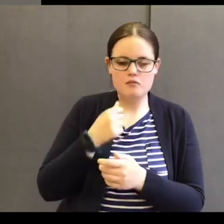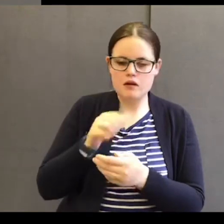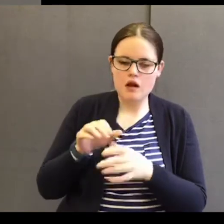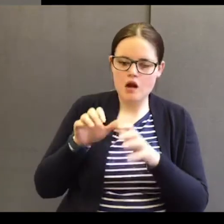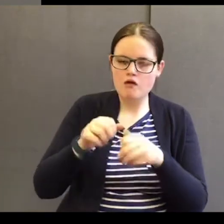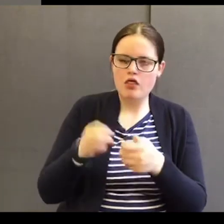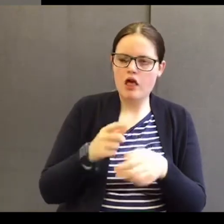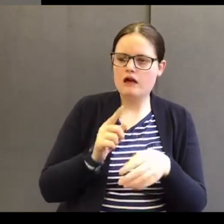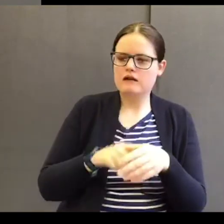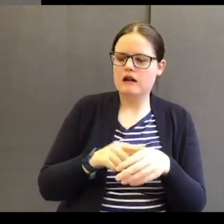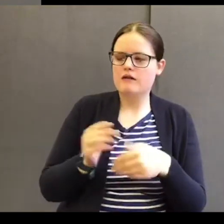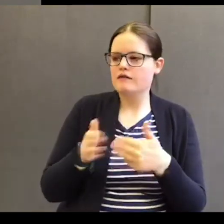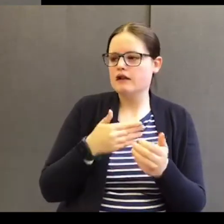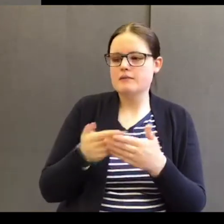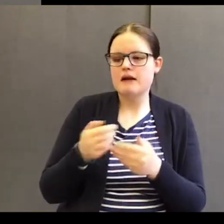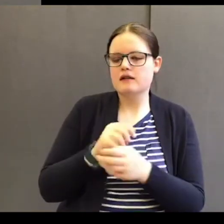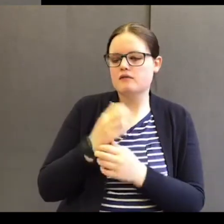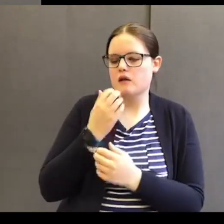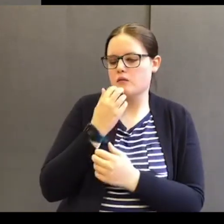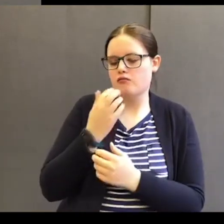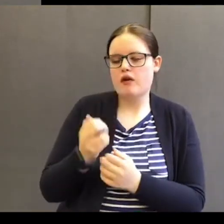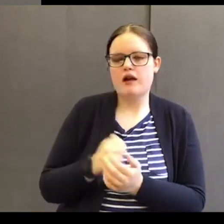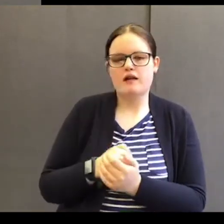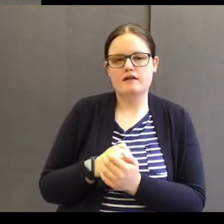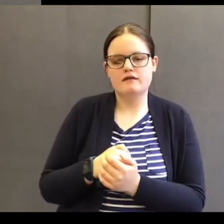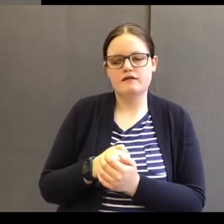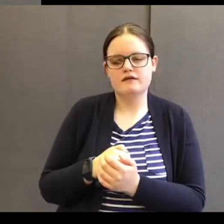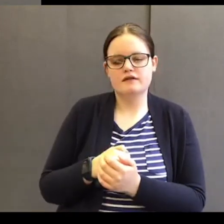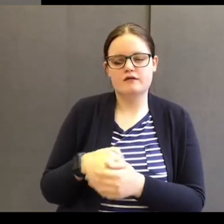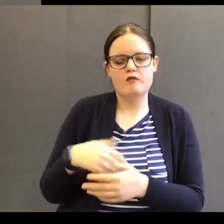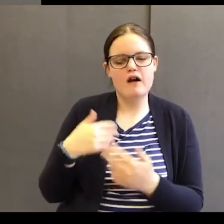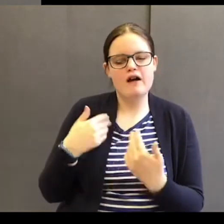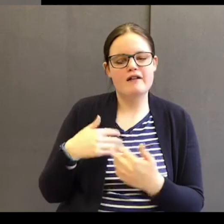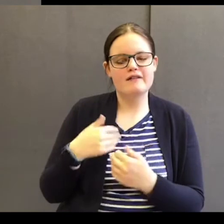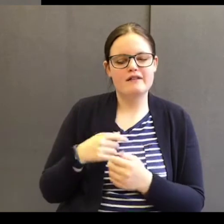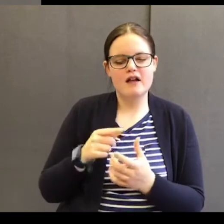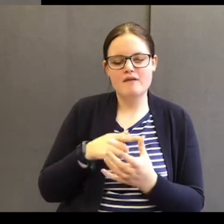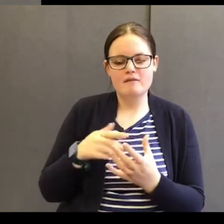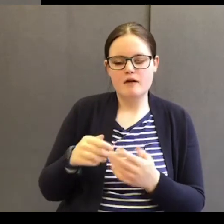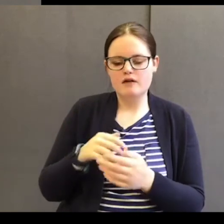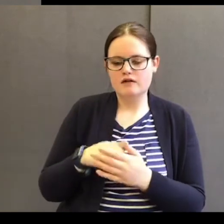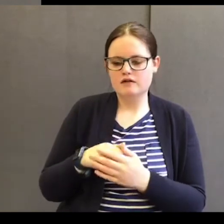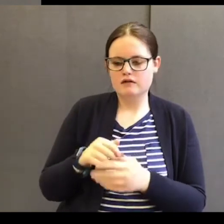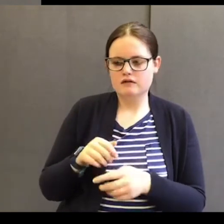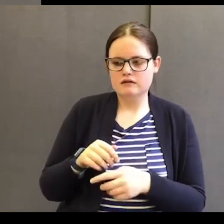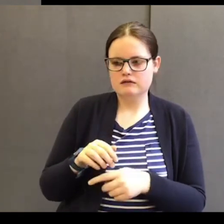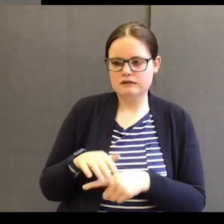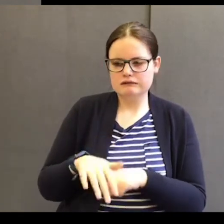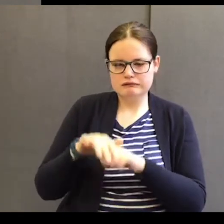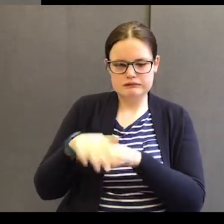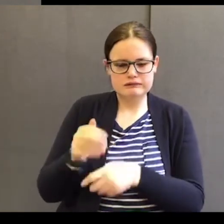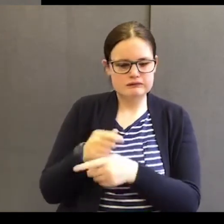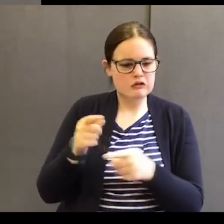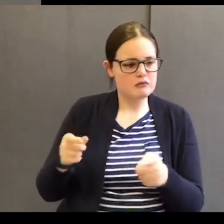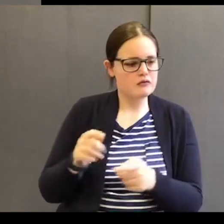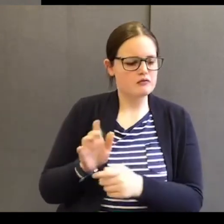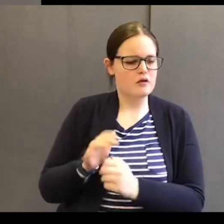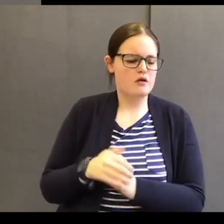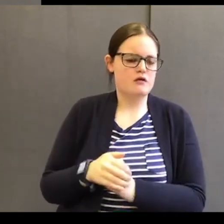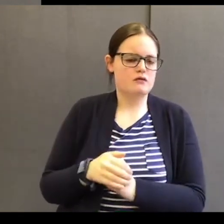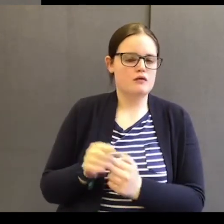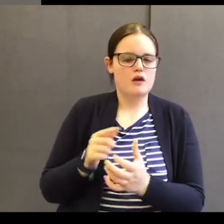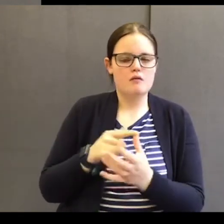being arrested the third time. What courage, what boldness. They wouldn't water down